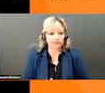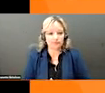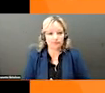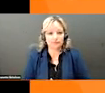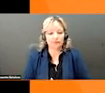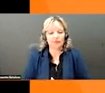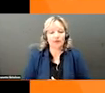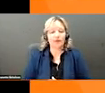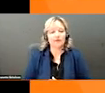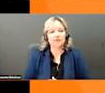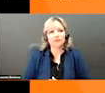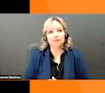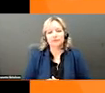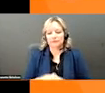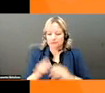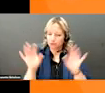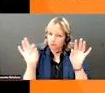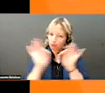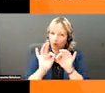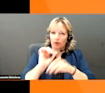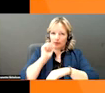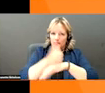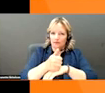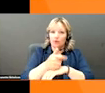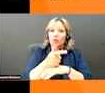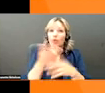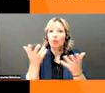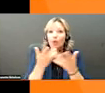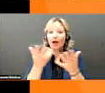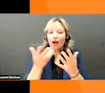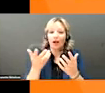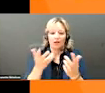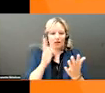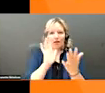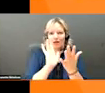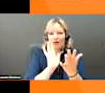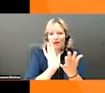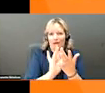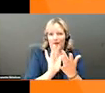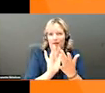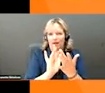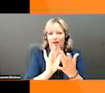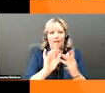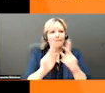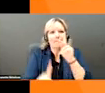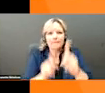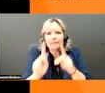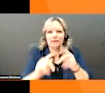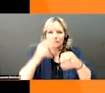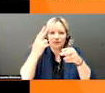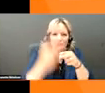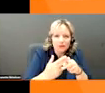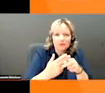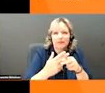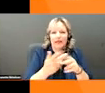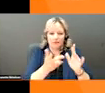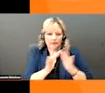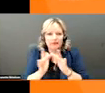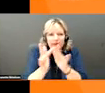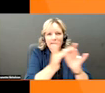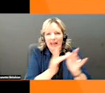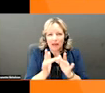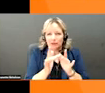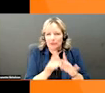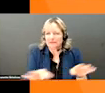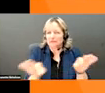dad told me, is going to be your contacts. Your contacts all through your career are going to be so important. So when